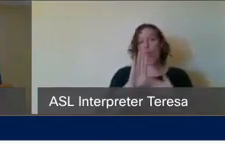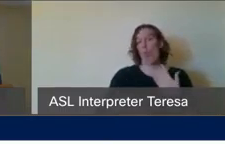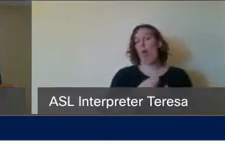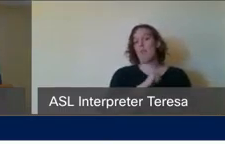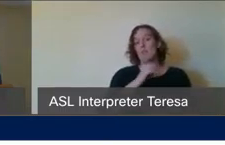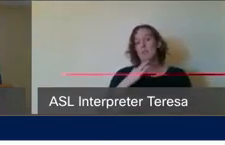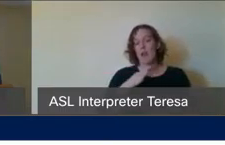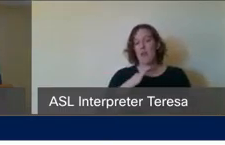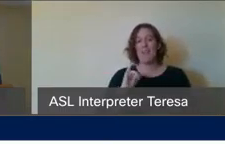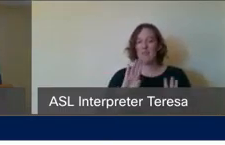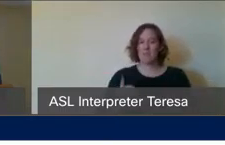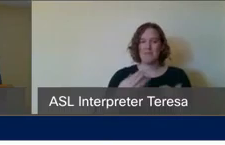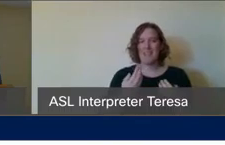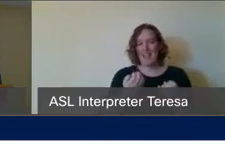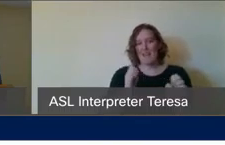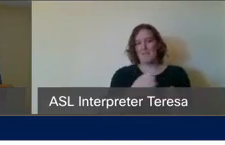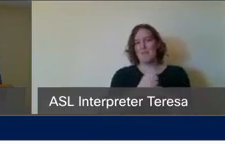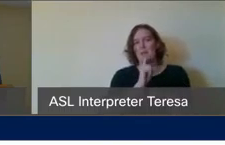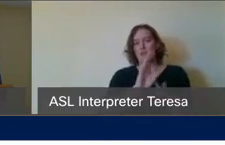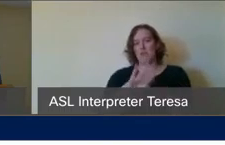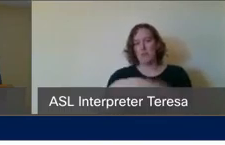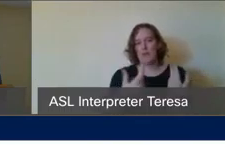effort to make sure we were giving people supports.